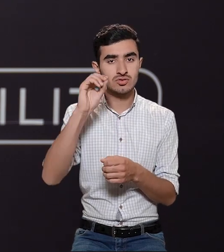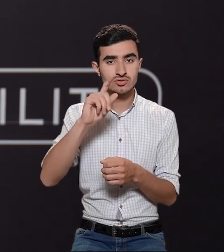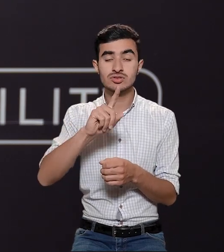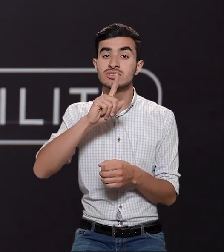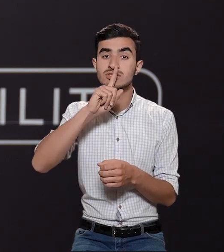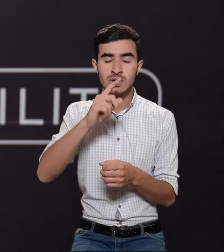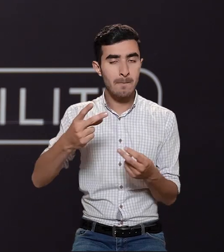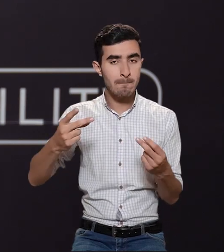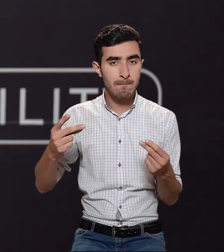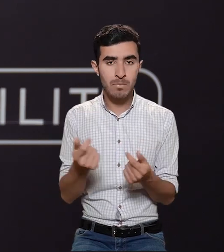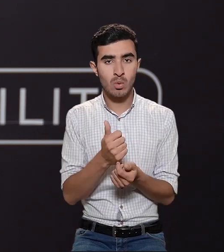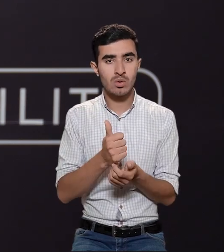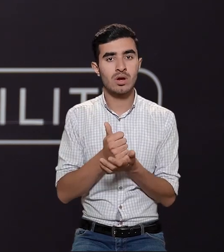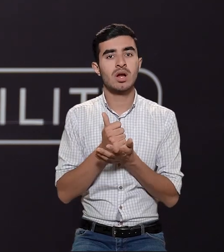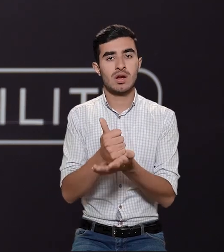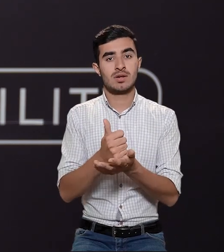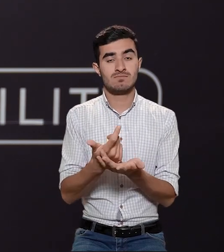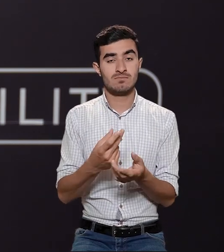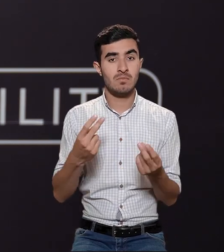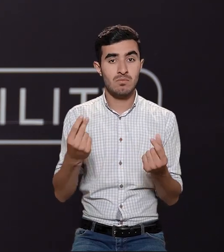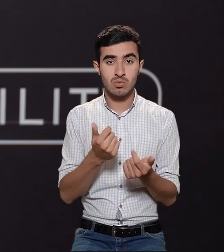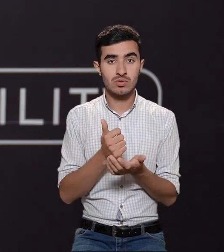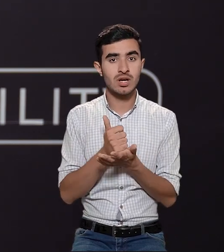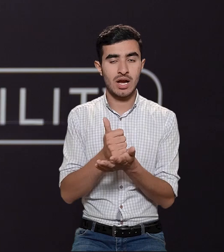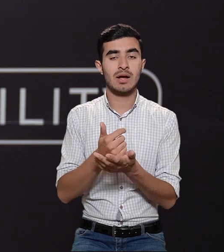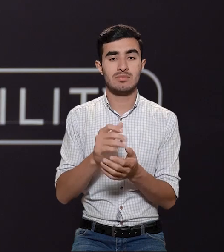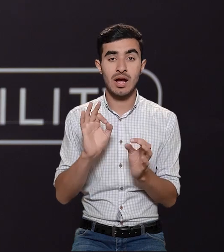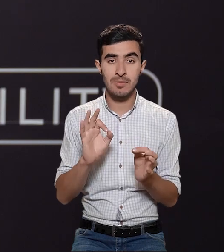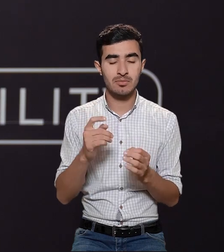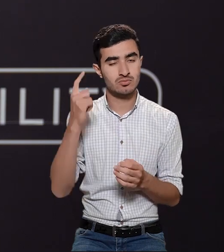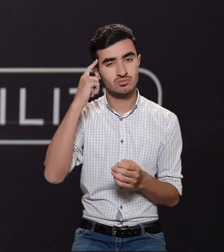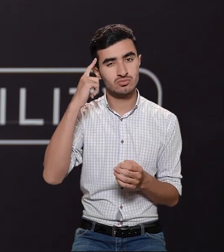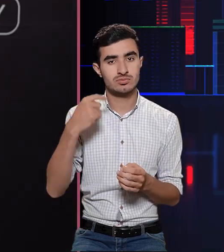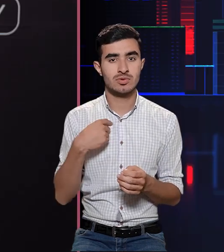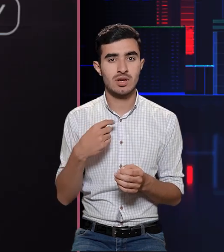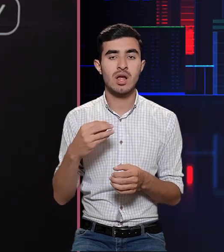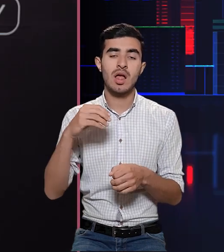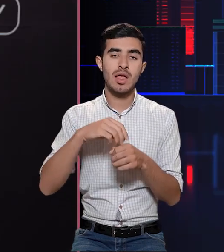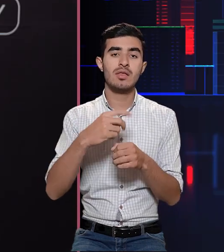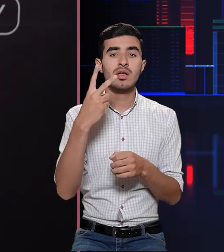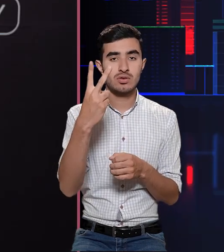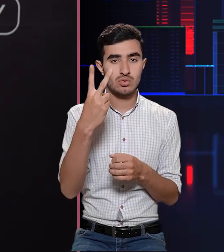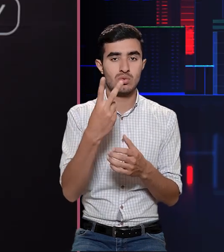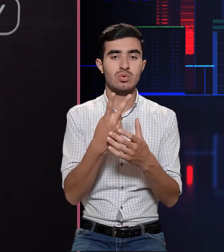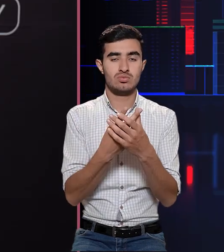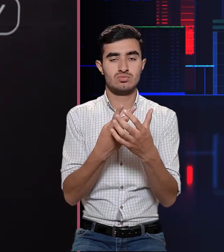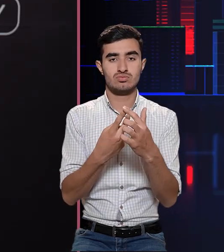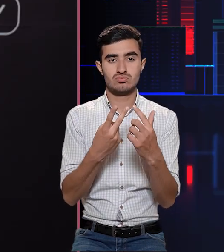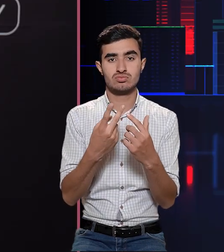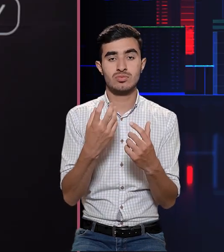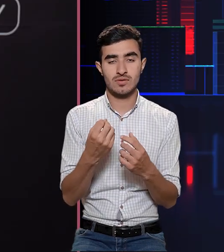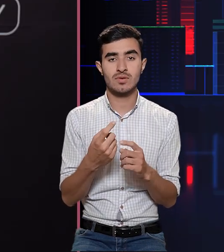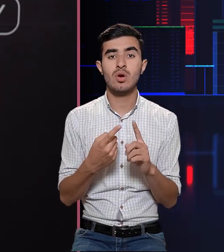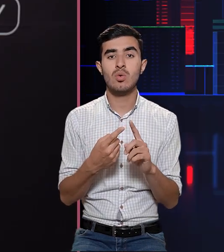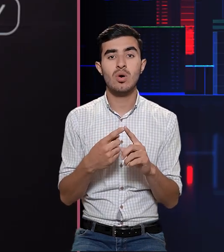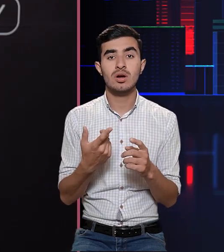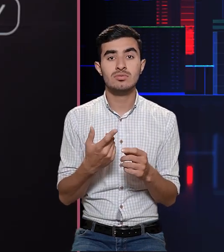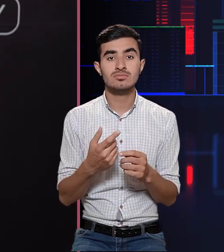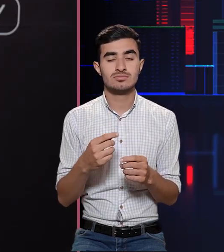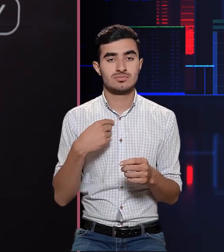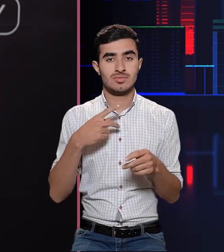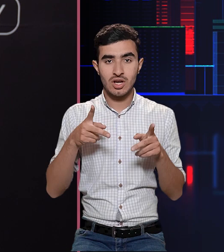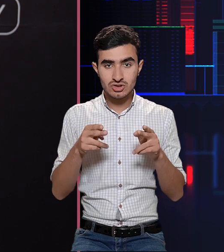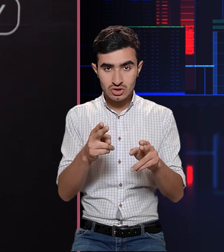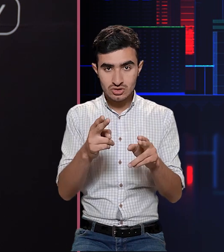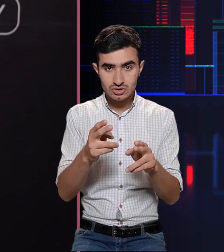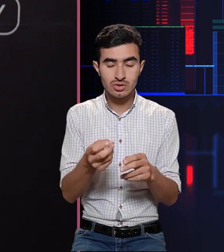something and immediately see the results. So this way I found that there are 2 fields where I can go for my specialization.